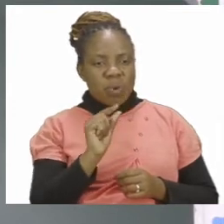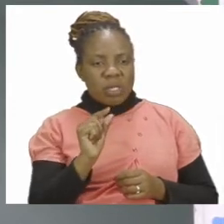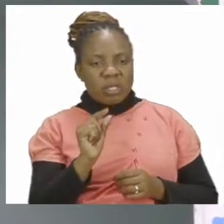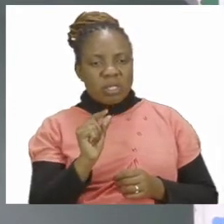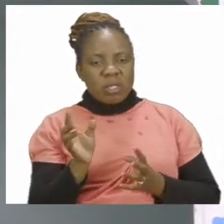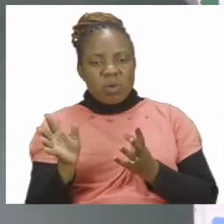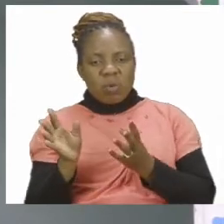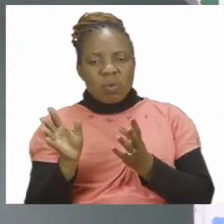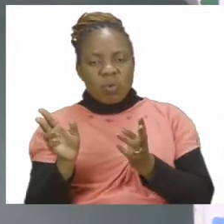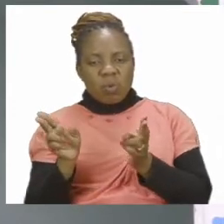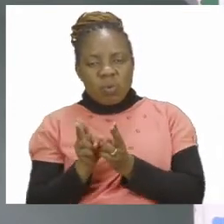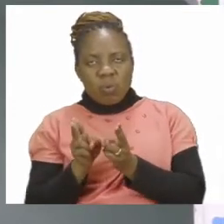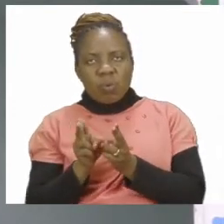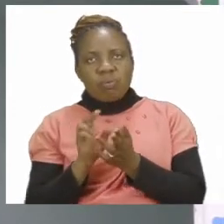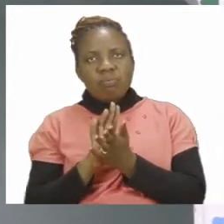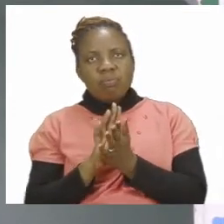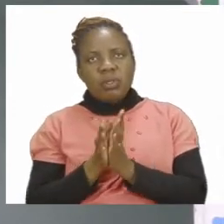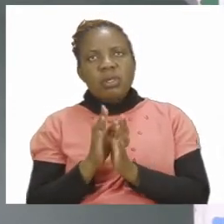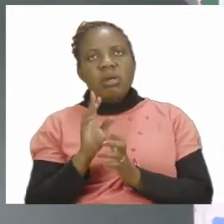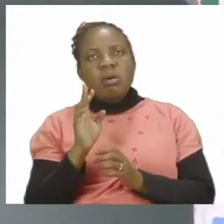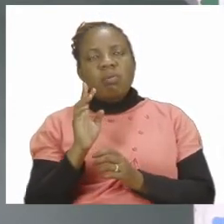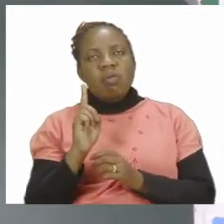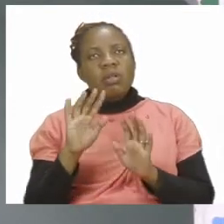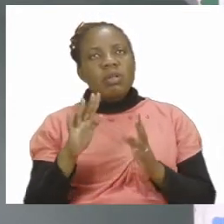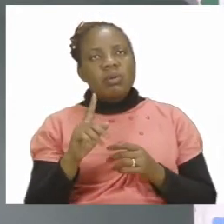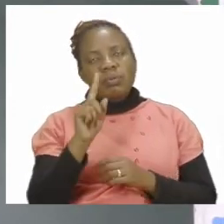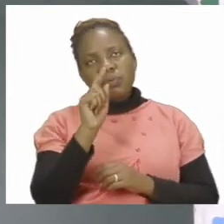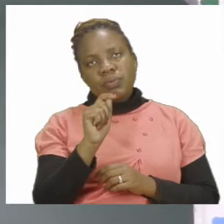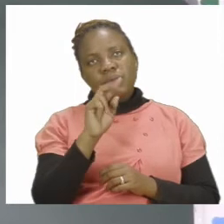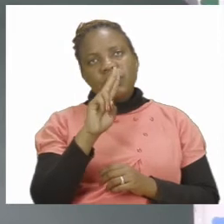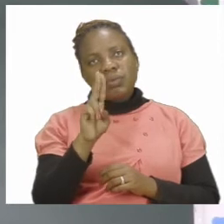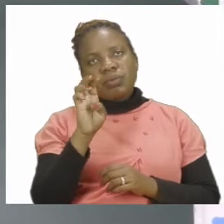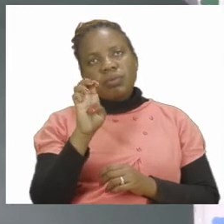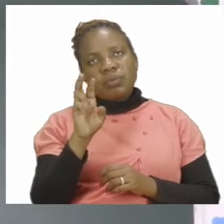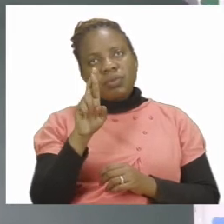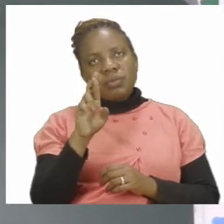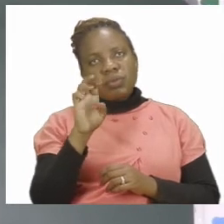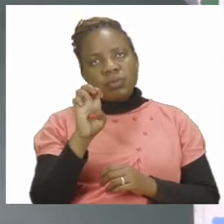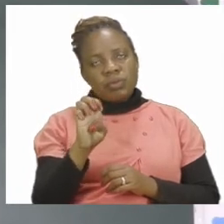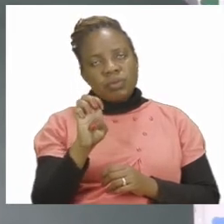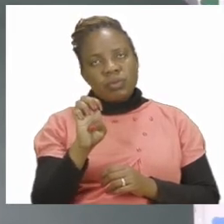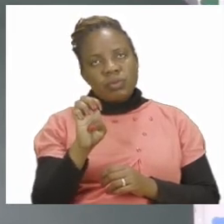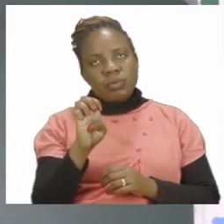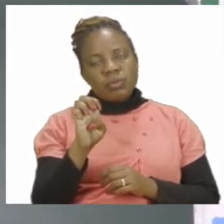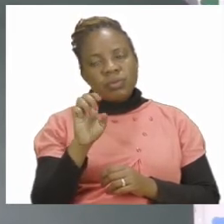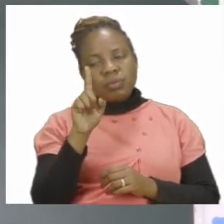theirs. Can you see? So once again, a letter is left